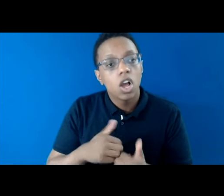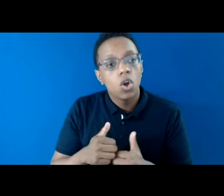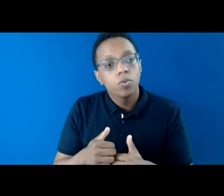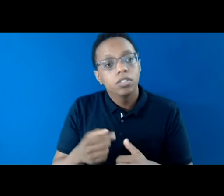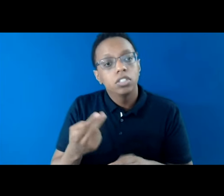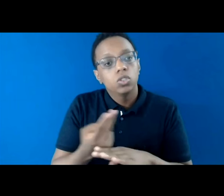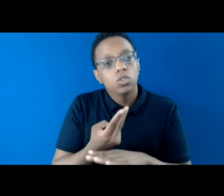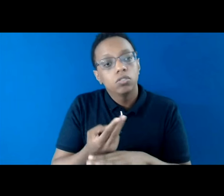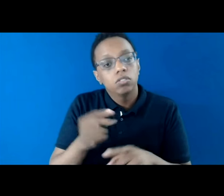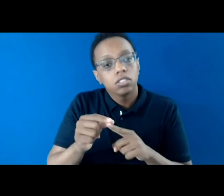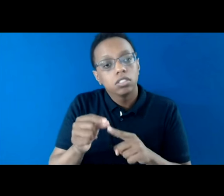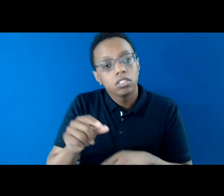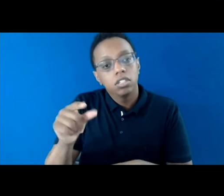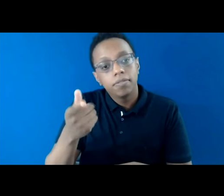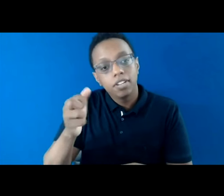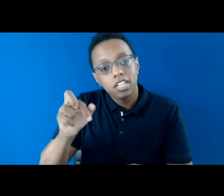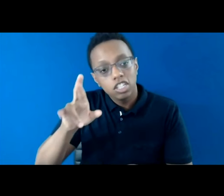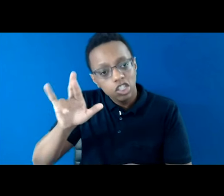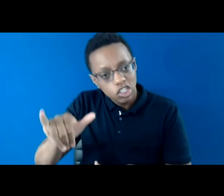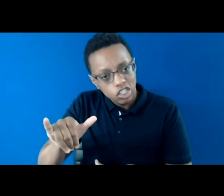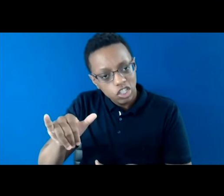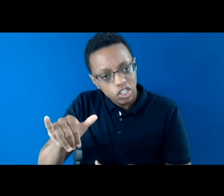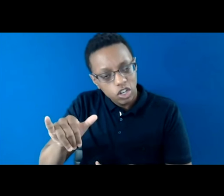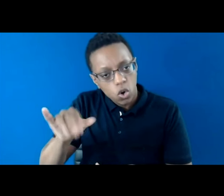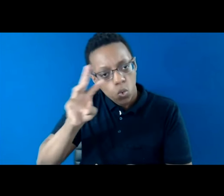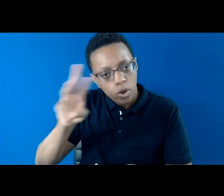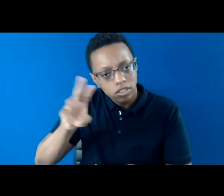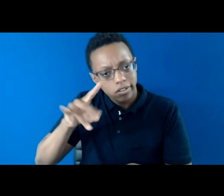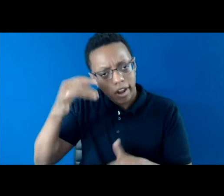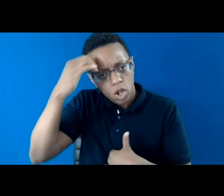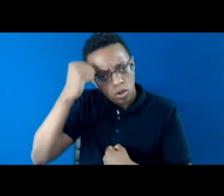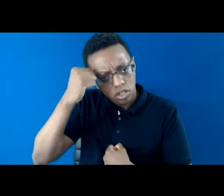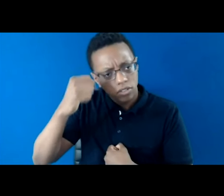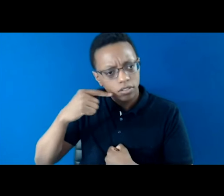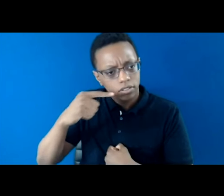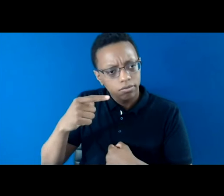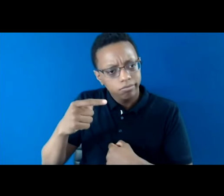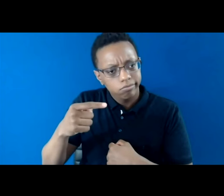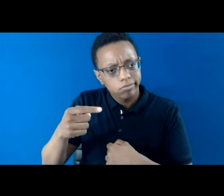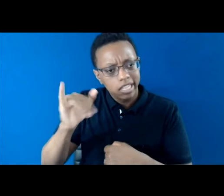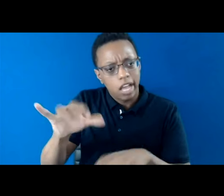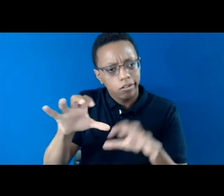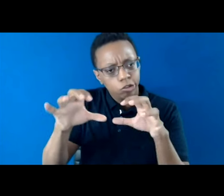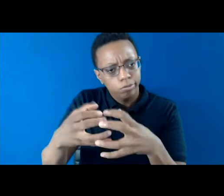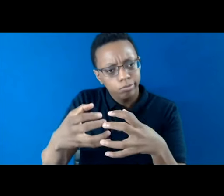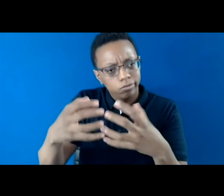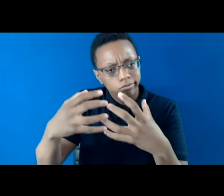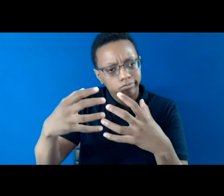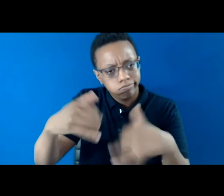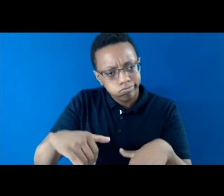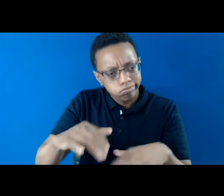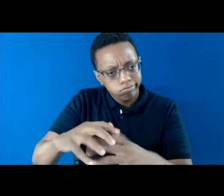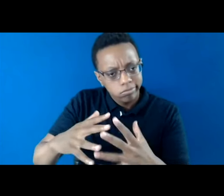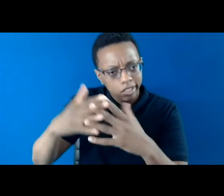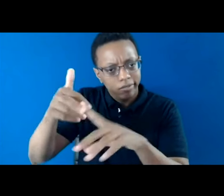gender Western/colonial? Should we deconstruct the category altogether to understand the ways gender is expressed and understood